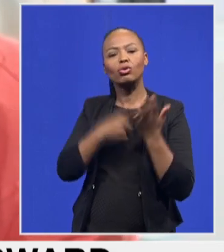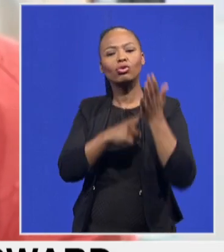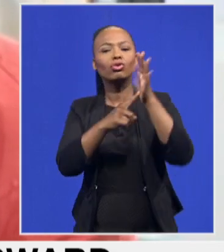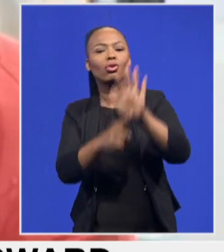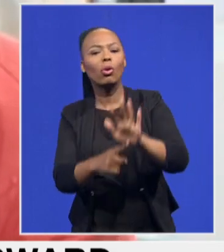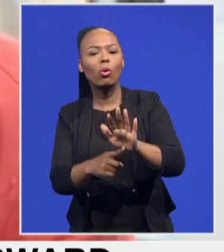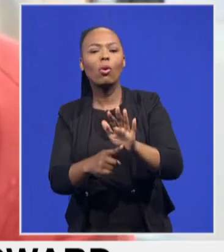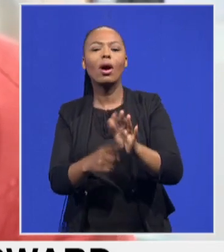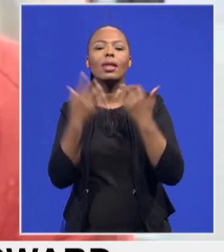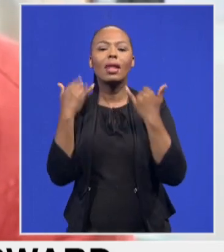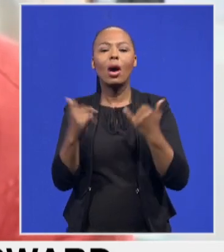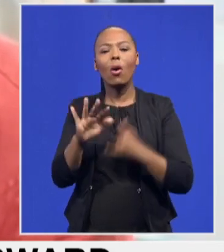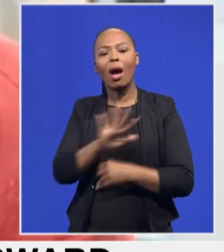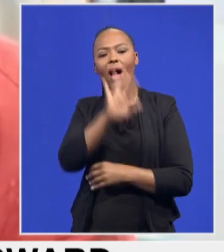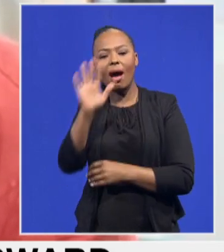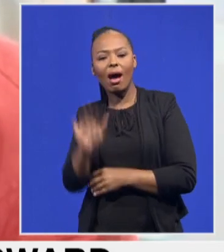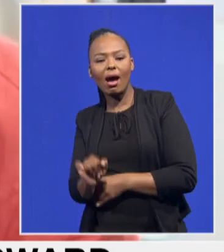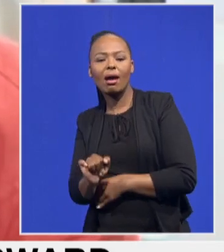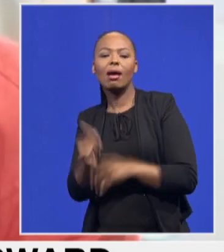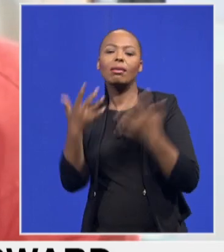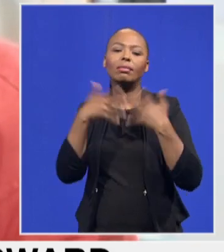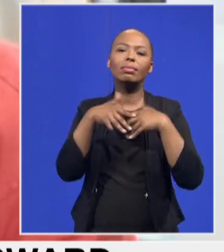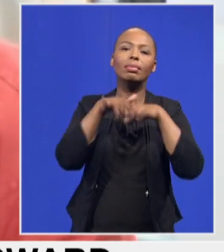have new